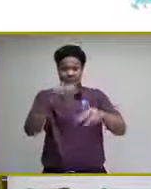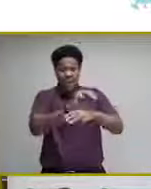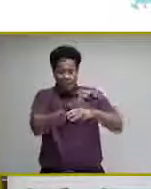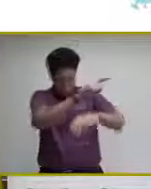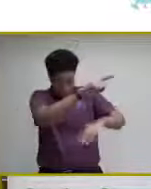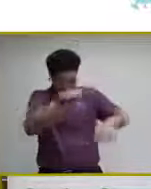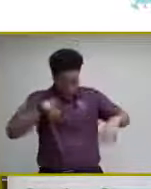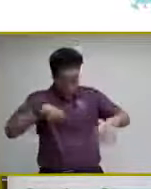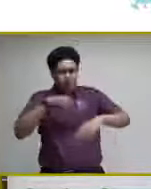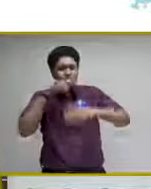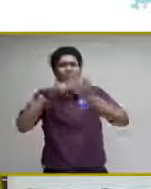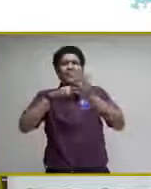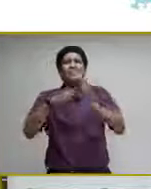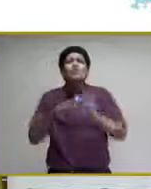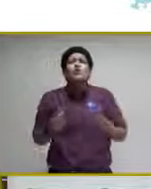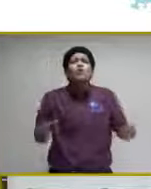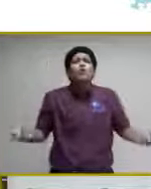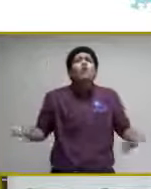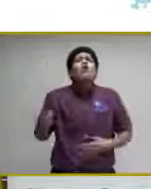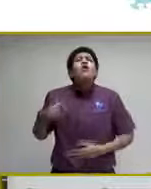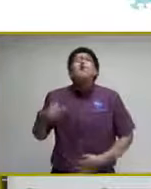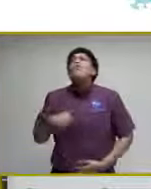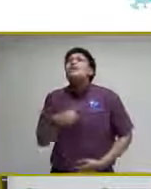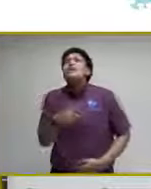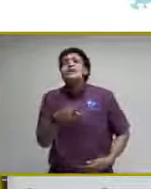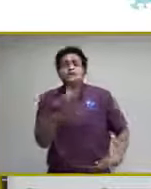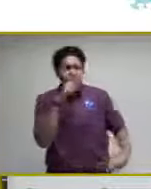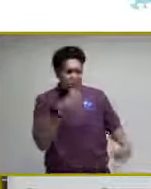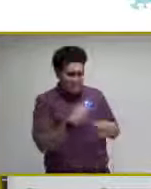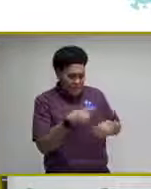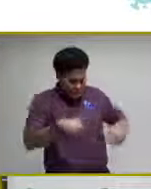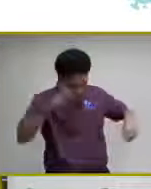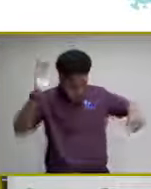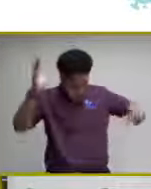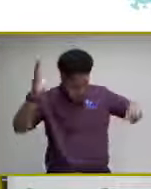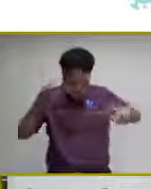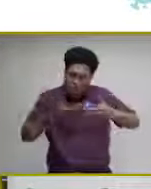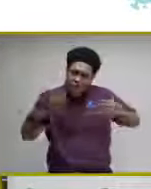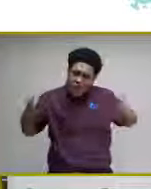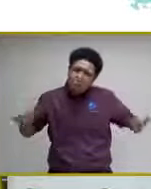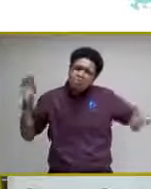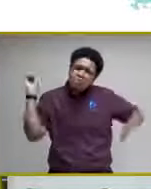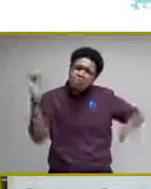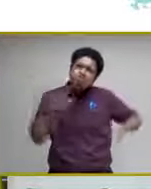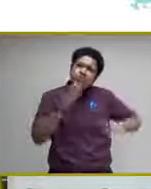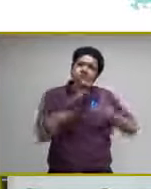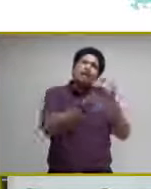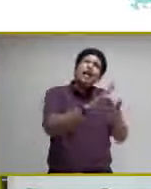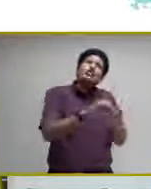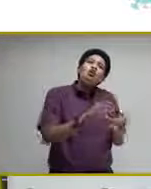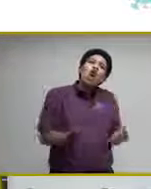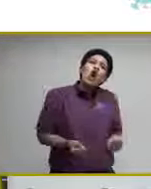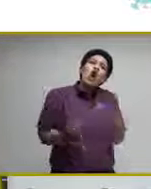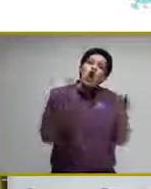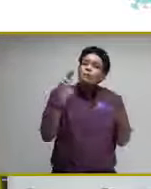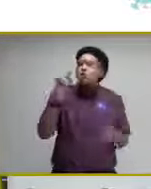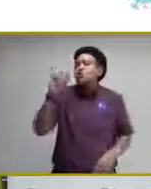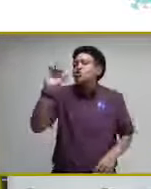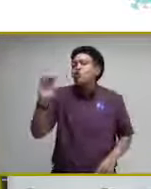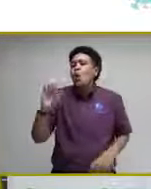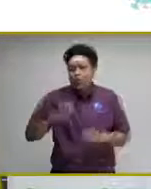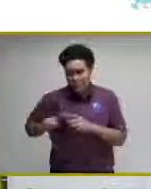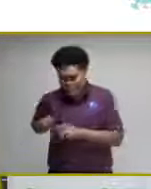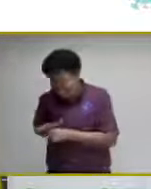we are intending to, and we have made this presentation before in terms of the number of doses and the